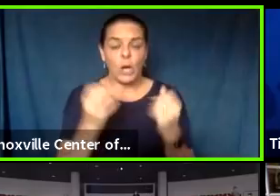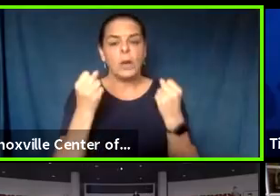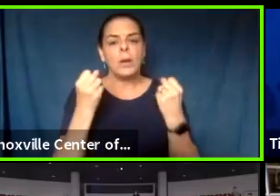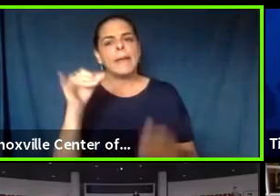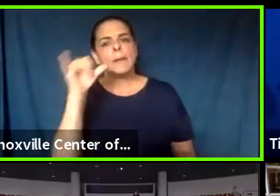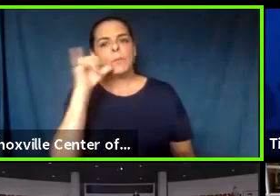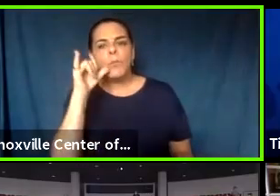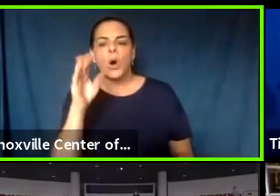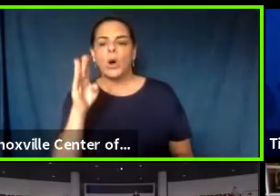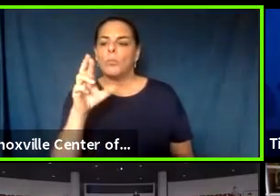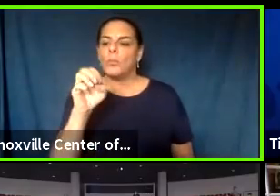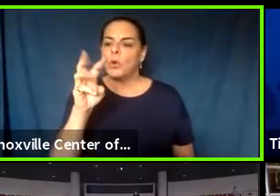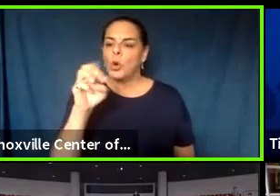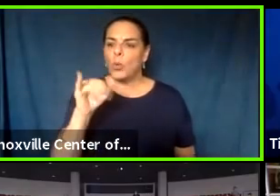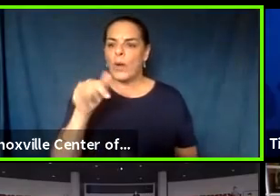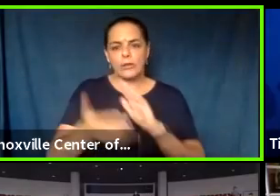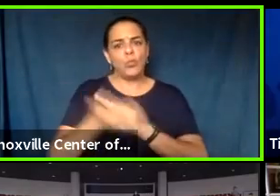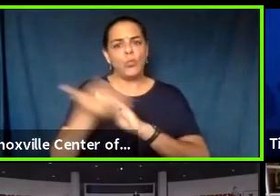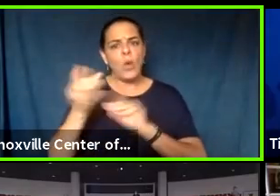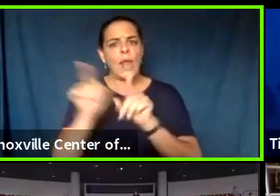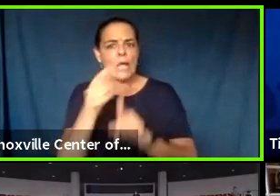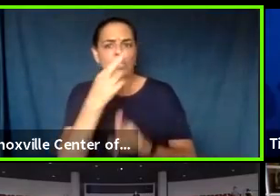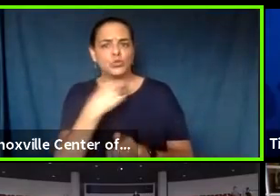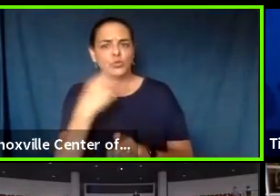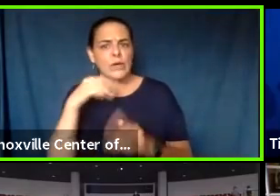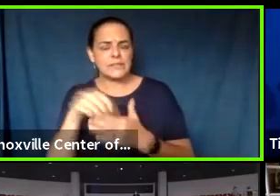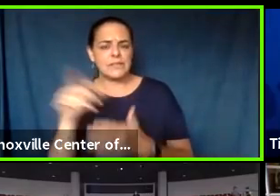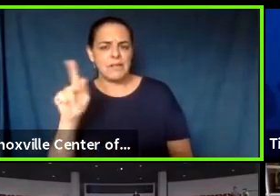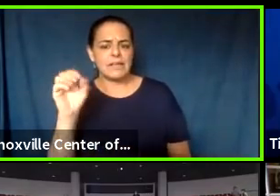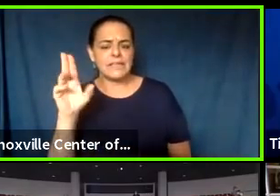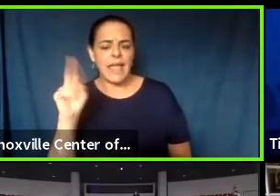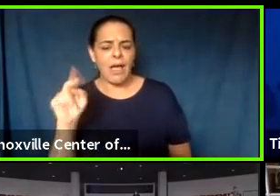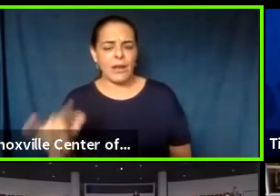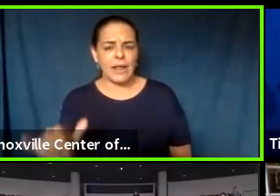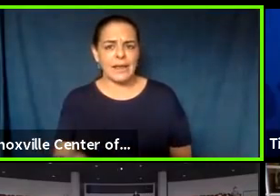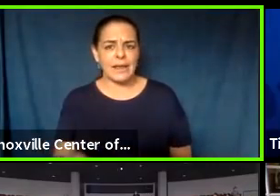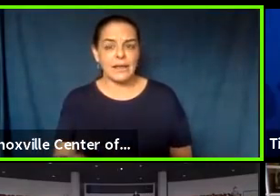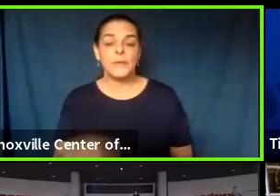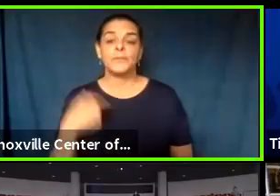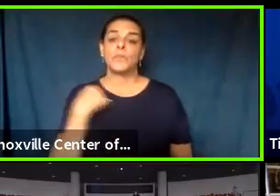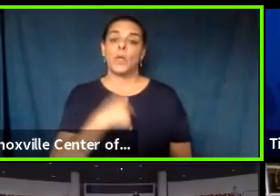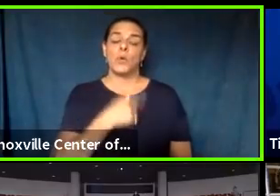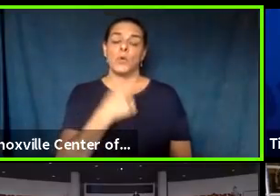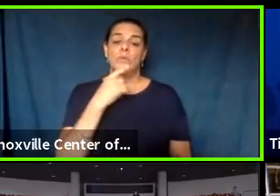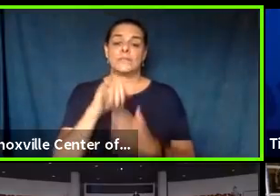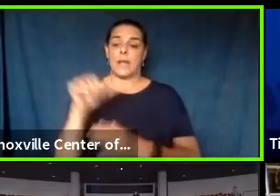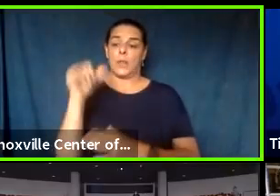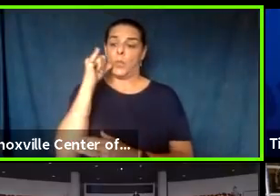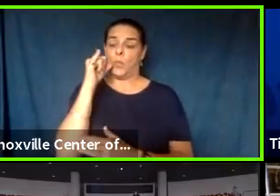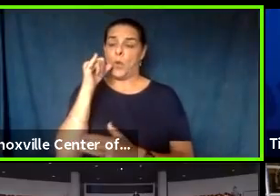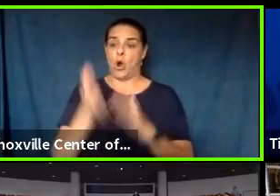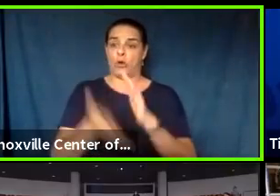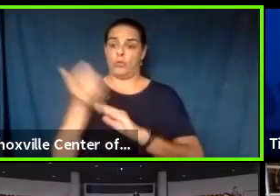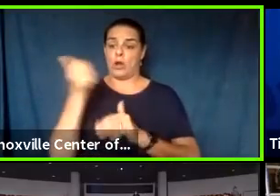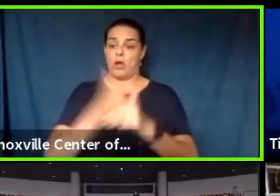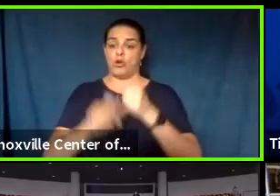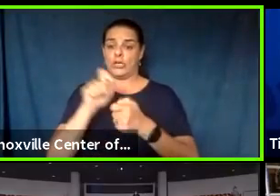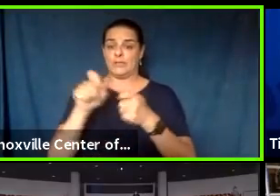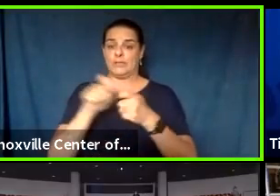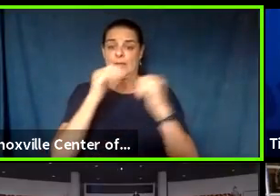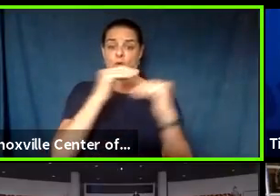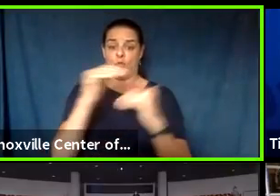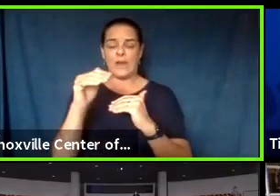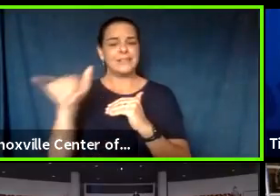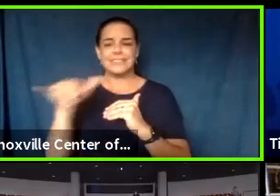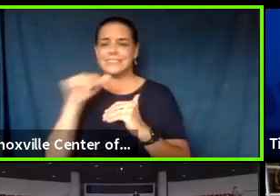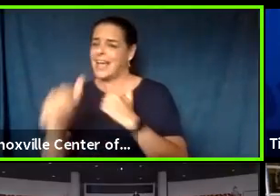that operate as restaurants in Knox County. We make the case that bars operating under certain restrictions are no more dangerous